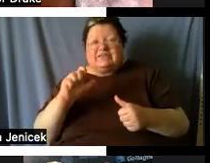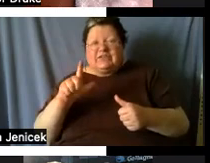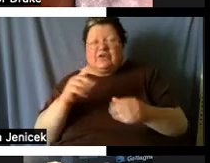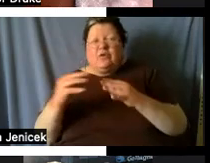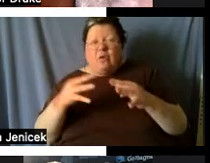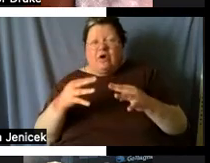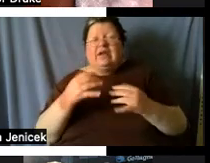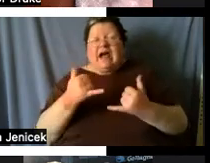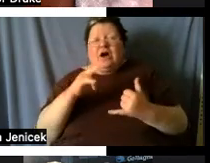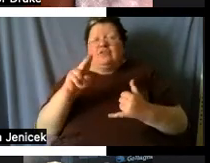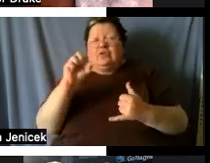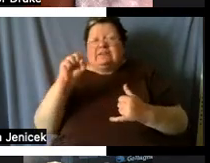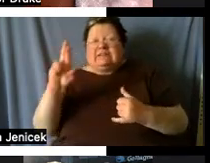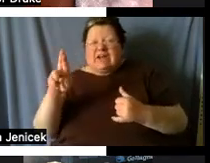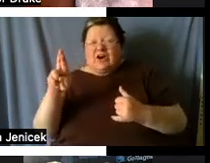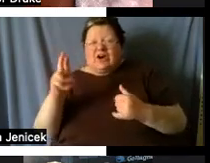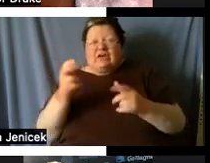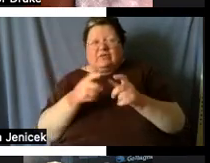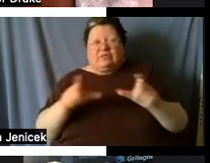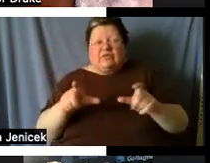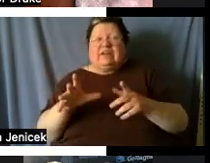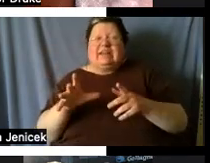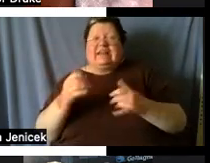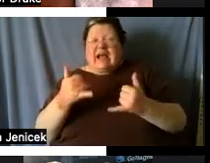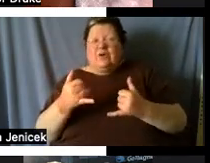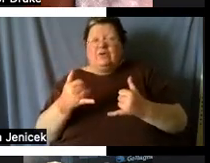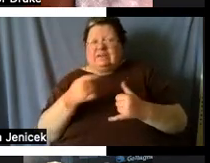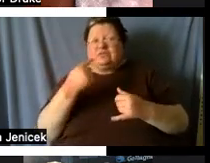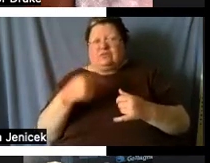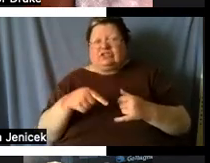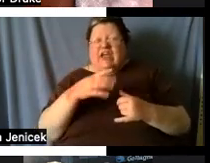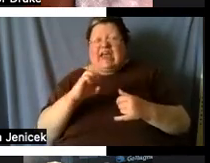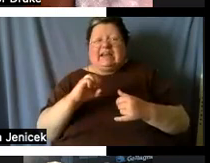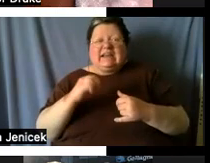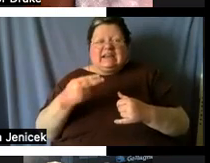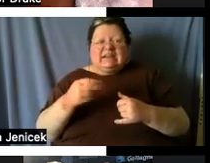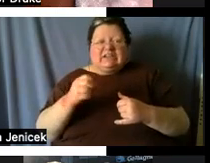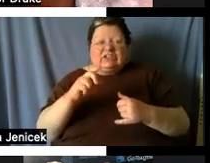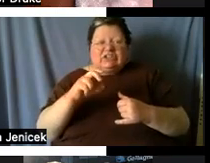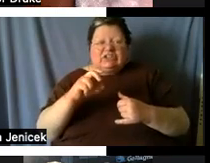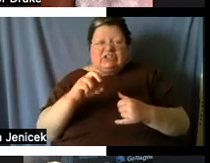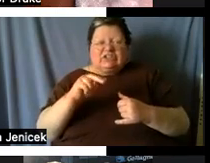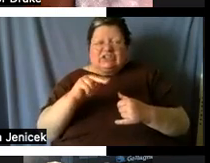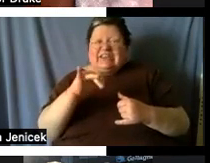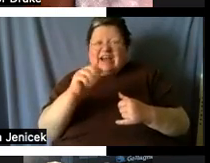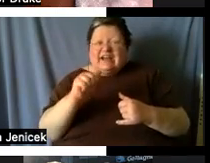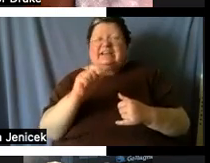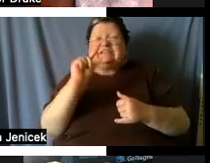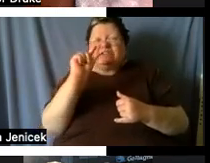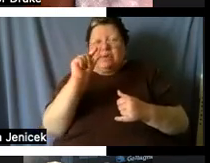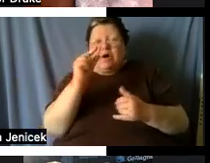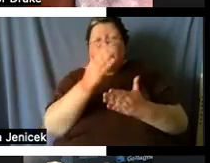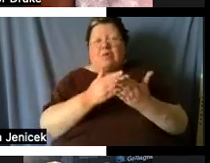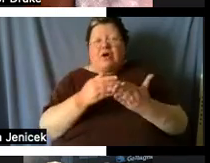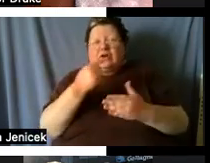up, and it's Russia, and Chechnya is one of the pieces, a small piece of Russia, but with